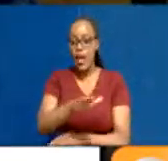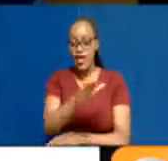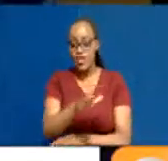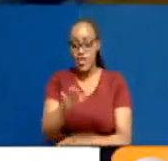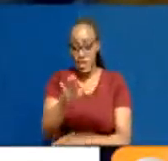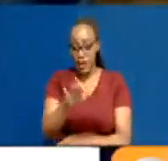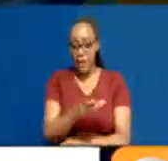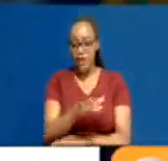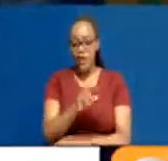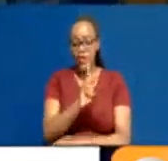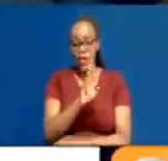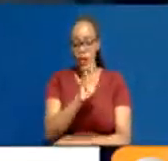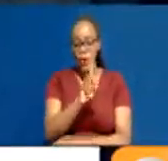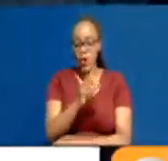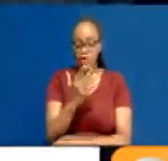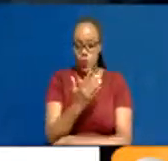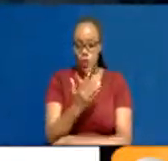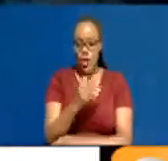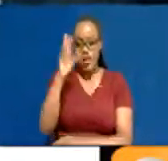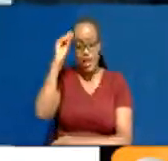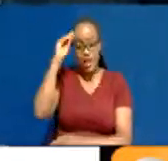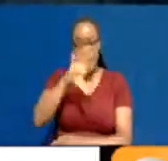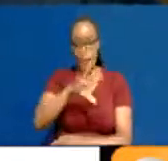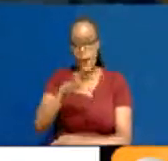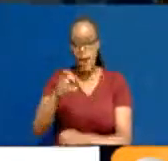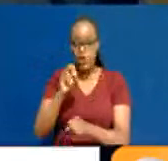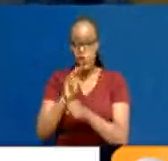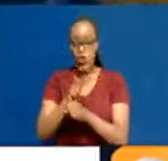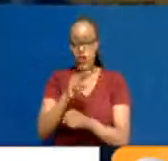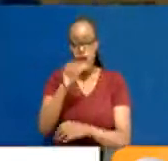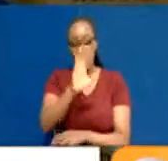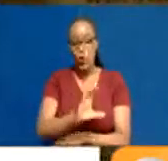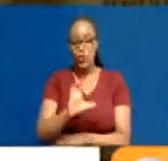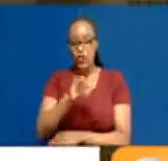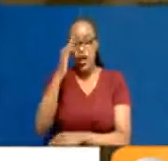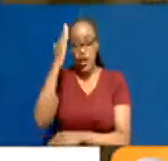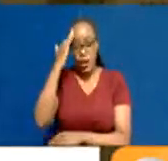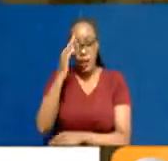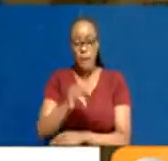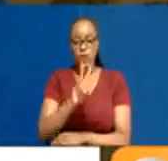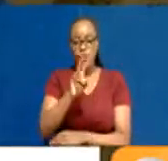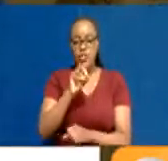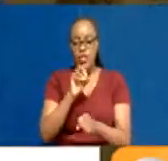in the wards that are in Kiambu County, 12 constituencies. And remember, in